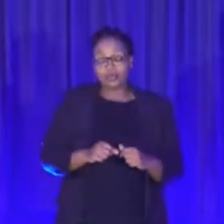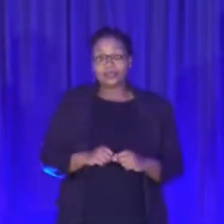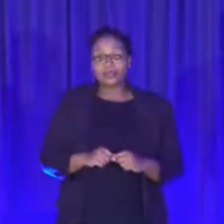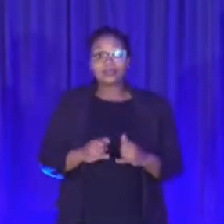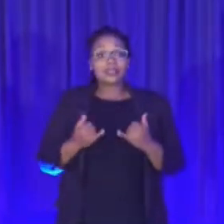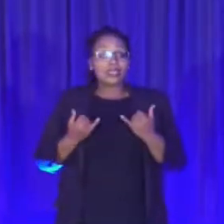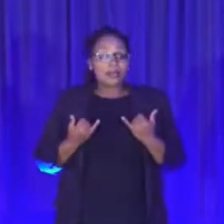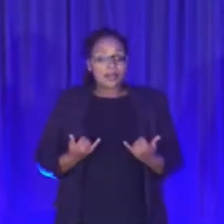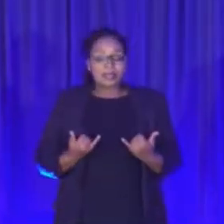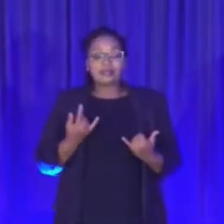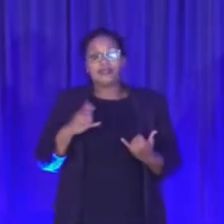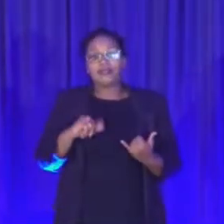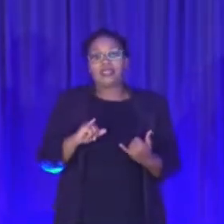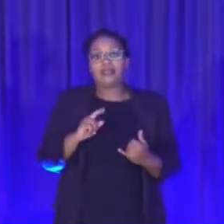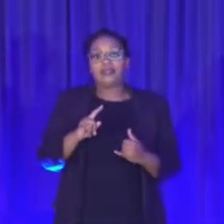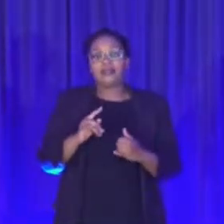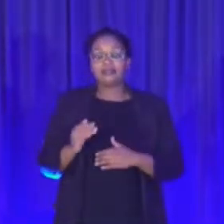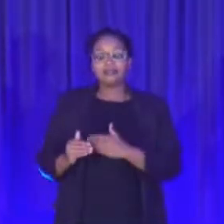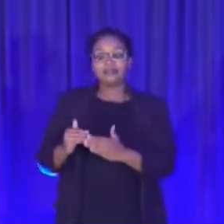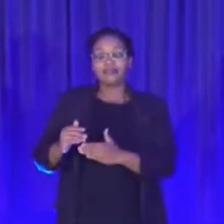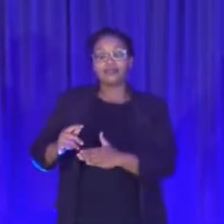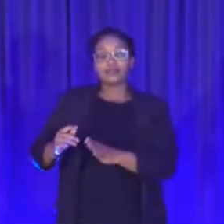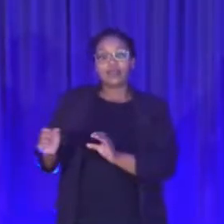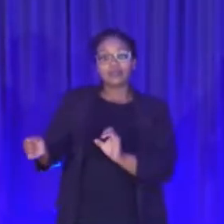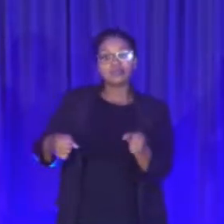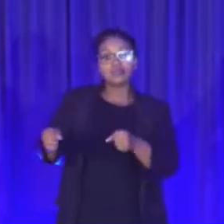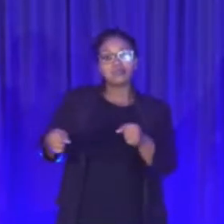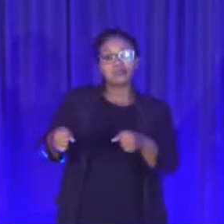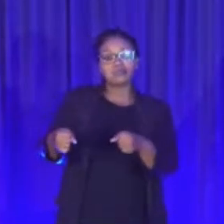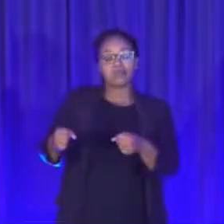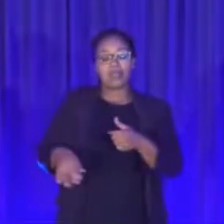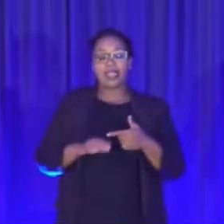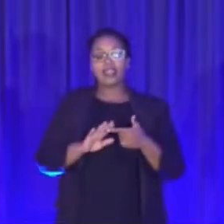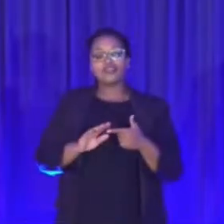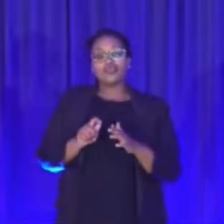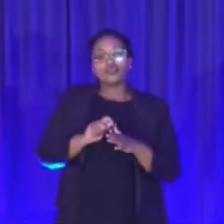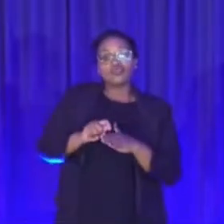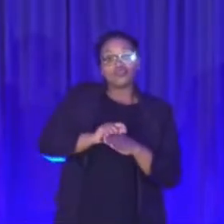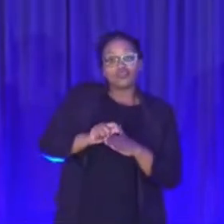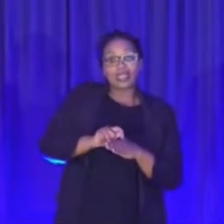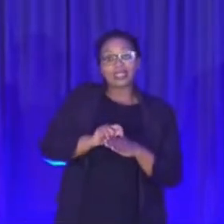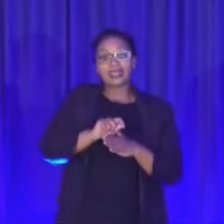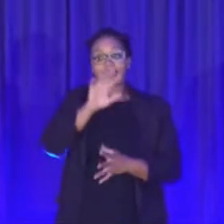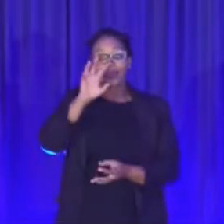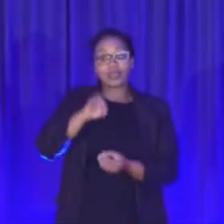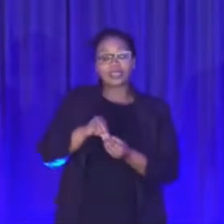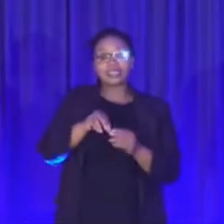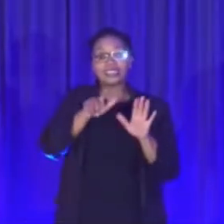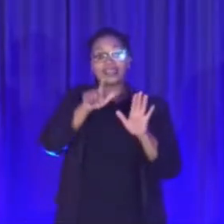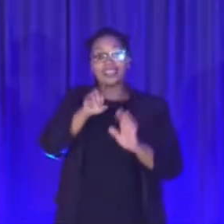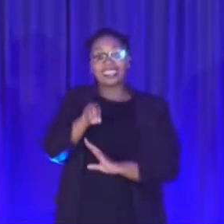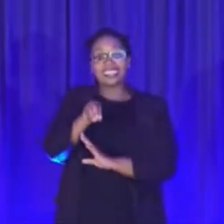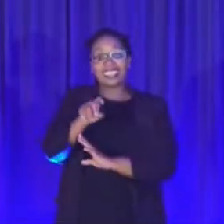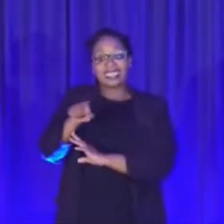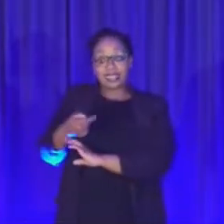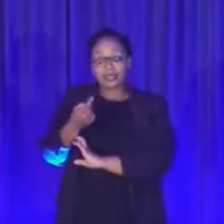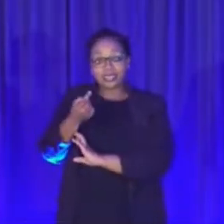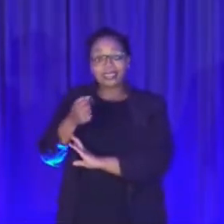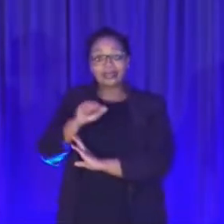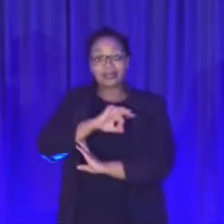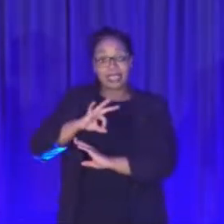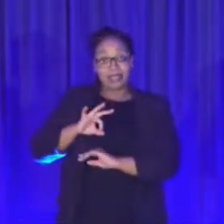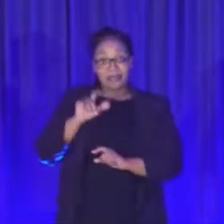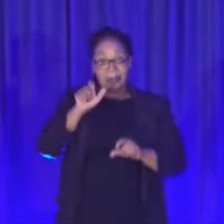and training of approximately 70,000 registration staff. This